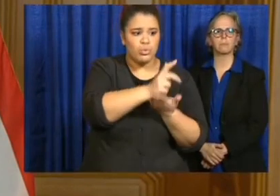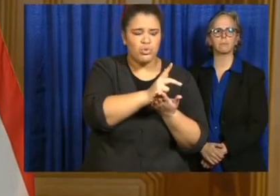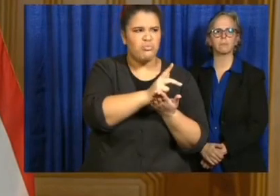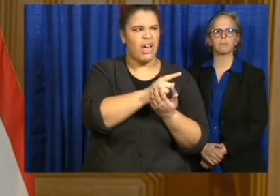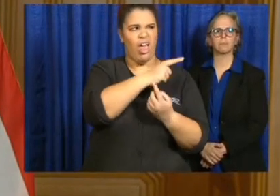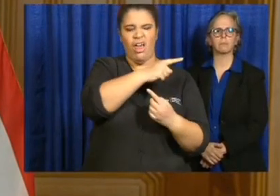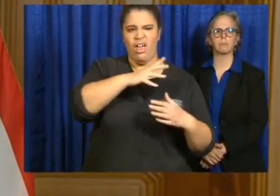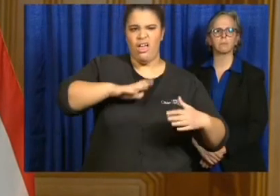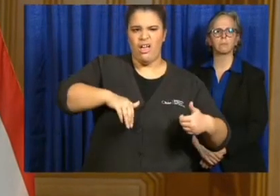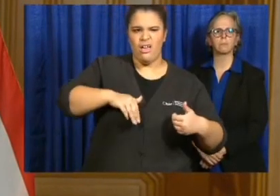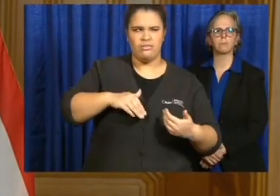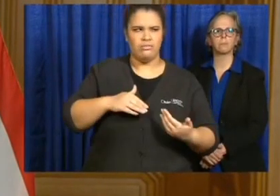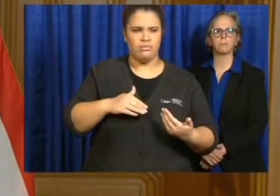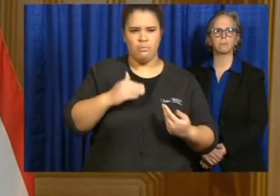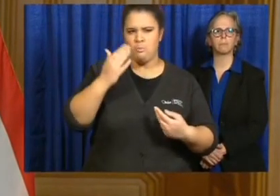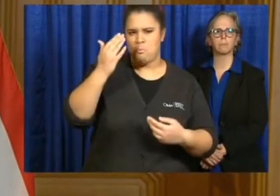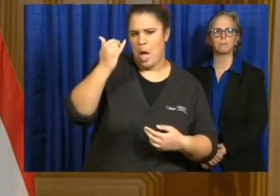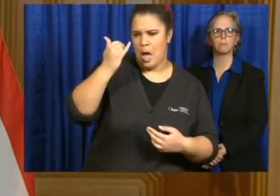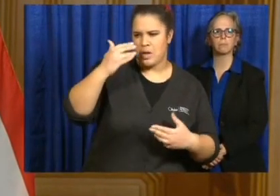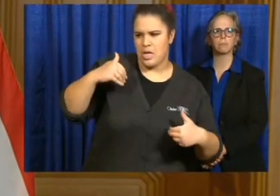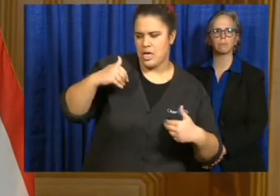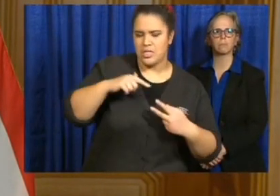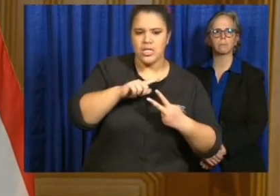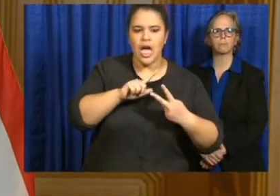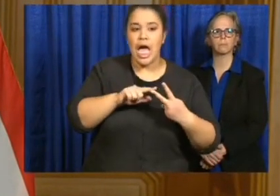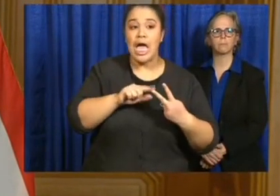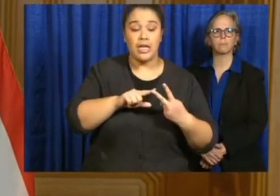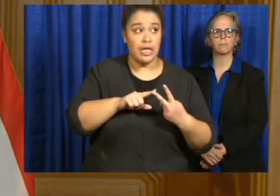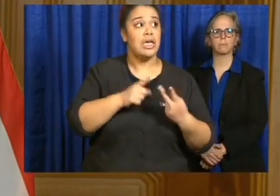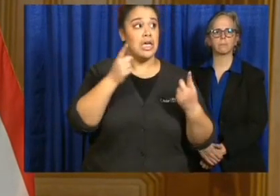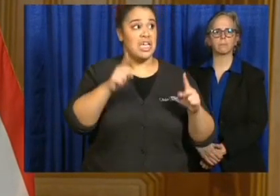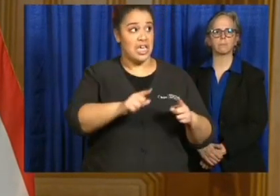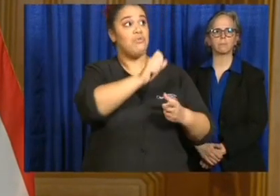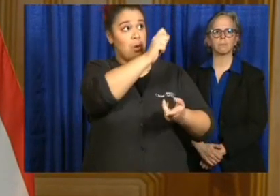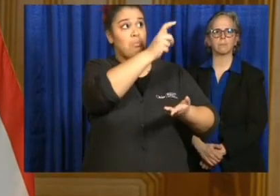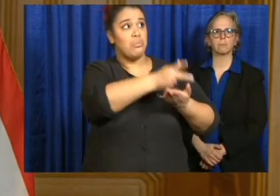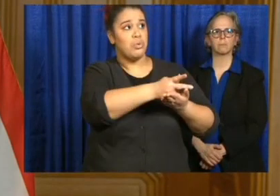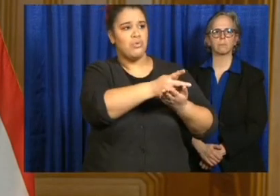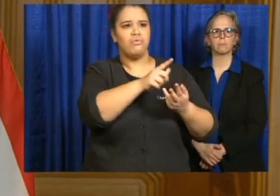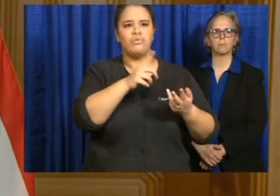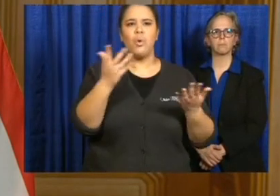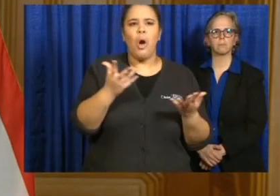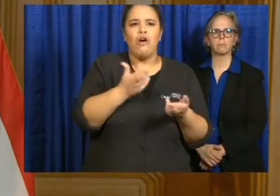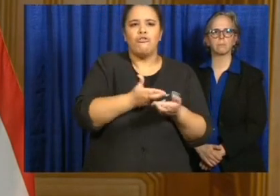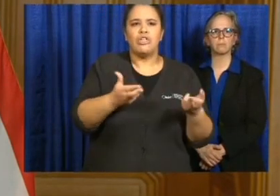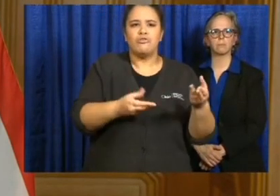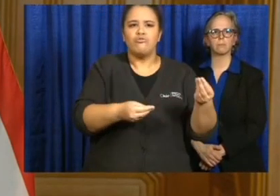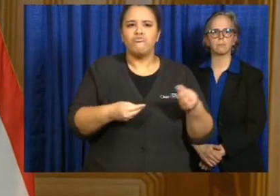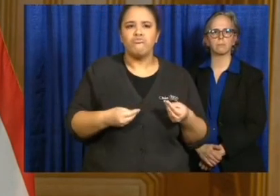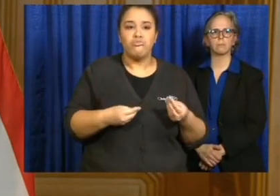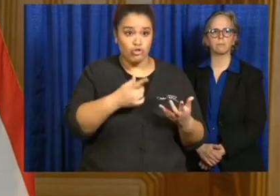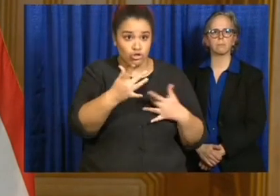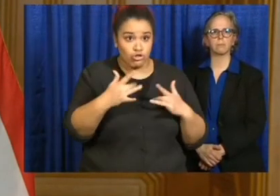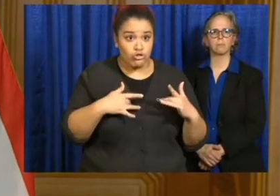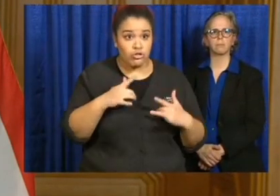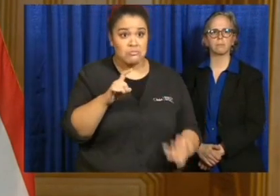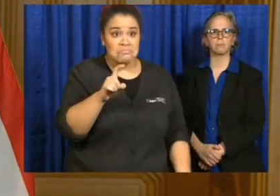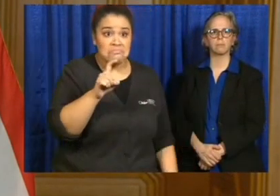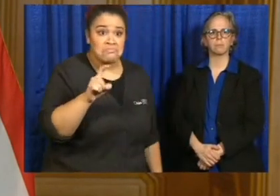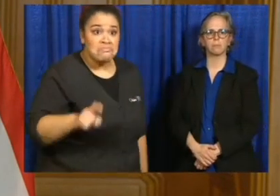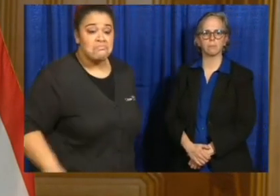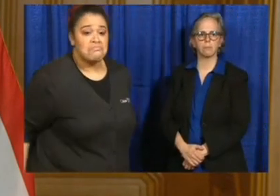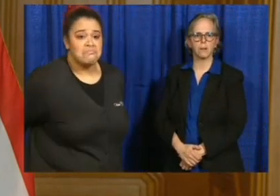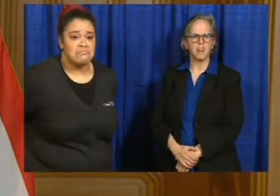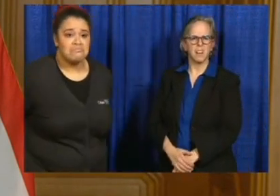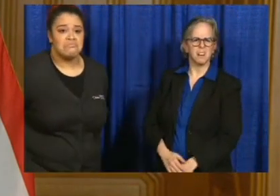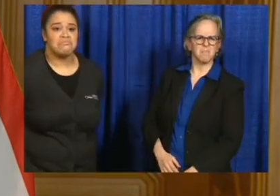so far, and also what kind of resources might become available if that request is approved? No, I'm not concerned about it. I mean, I think they're working it